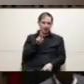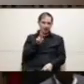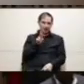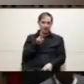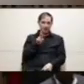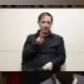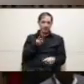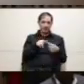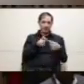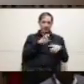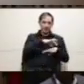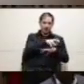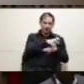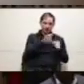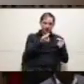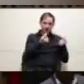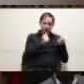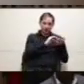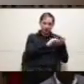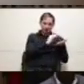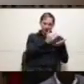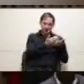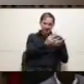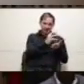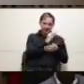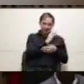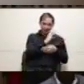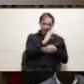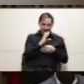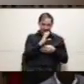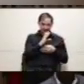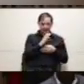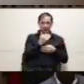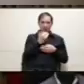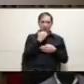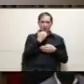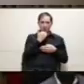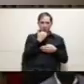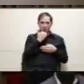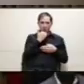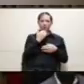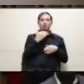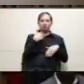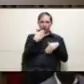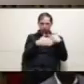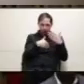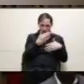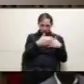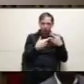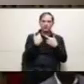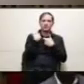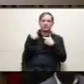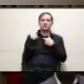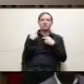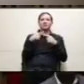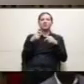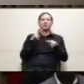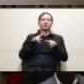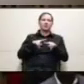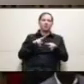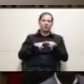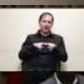the Provincial Treasury, MEC, who resumed his responsibility from February